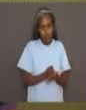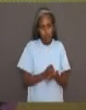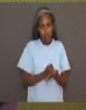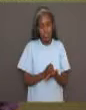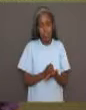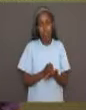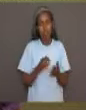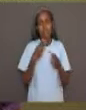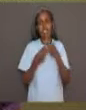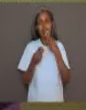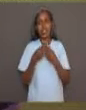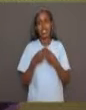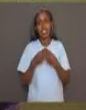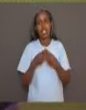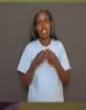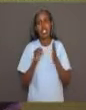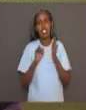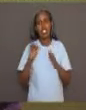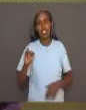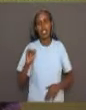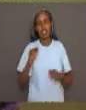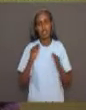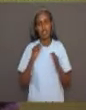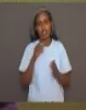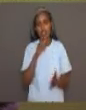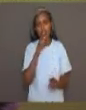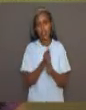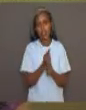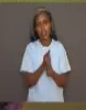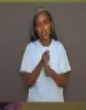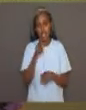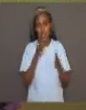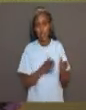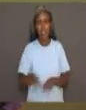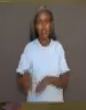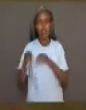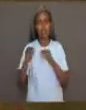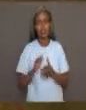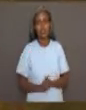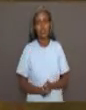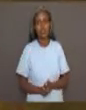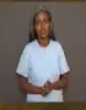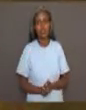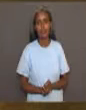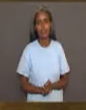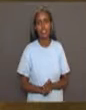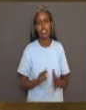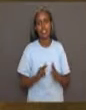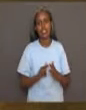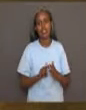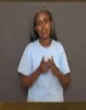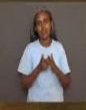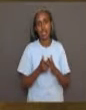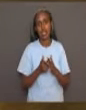mathematical induction is appropriate. Are you ready, students? Let us